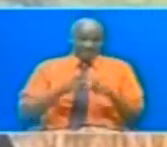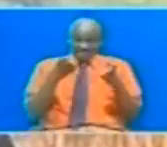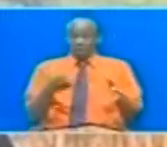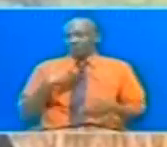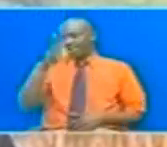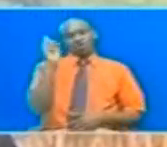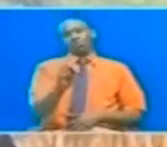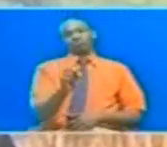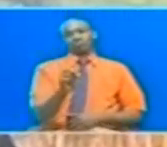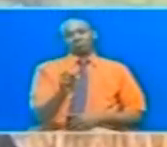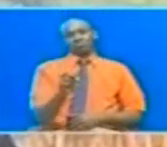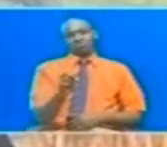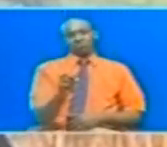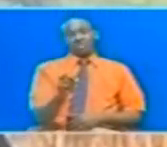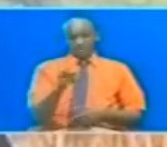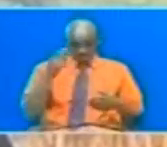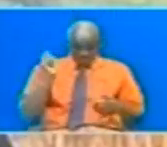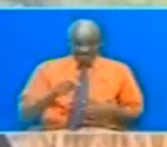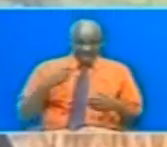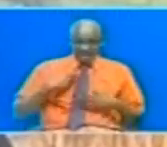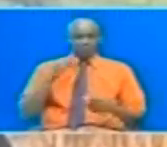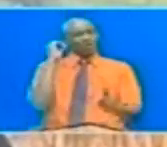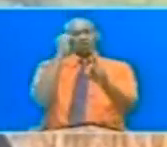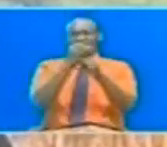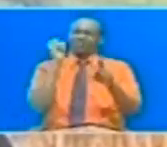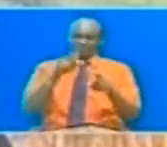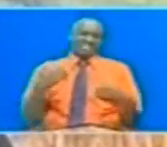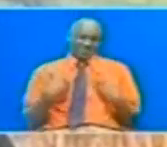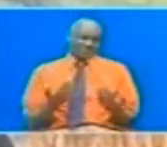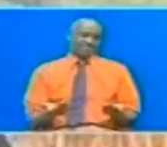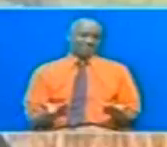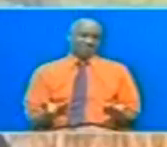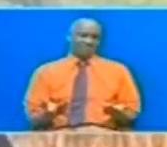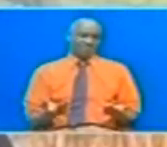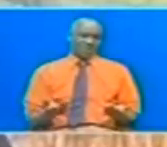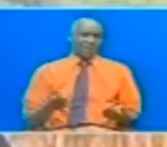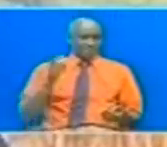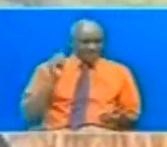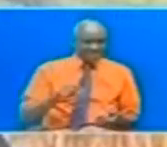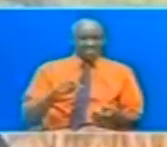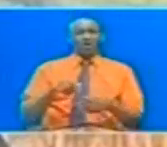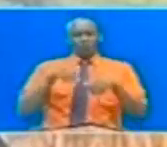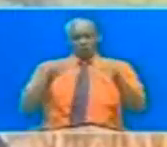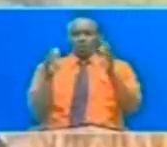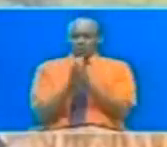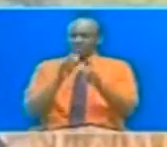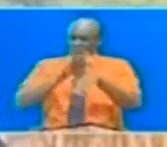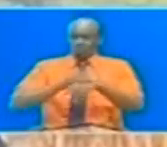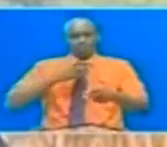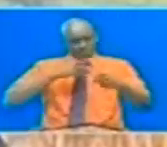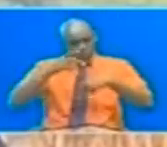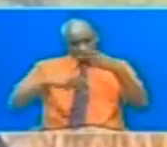no, let us be objective and be in tandem with the best practices in the